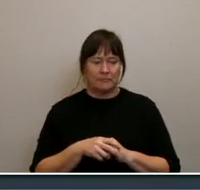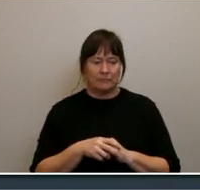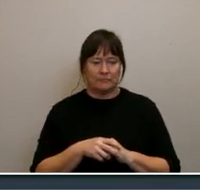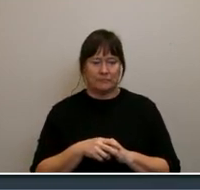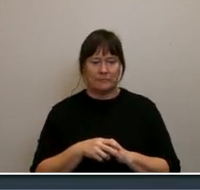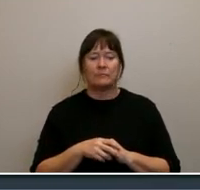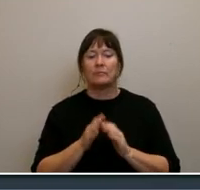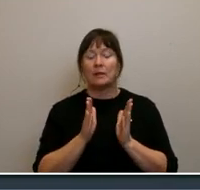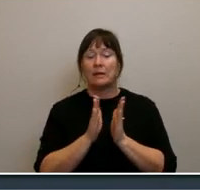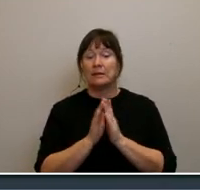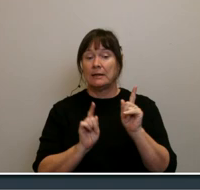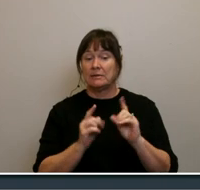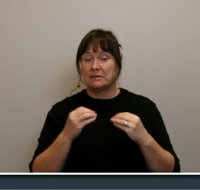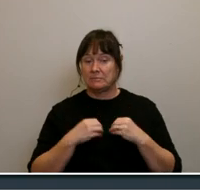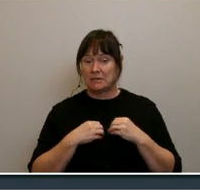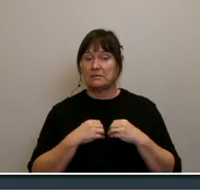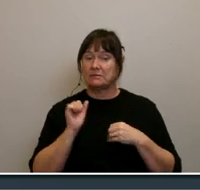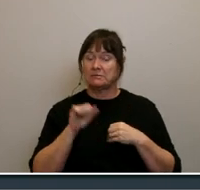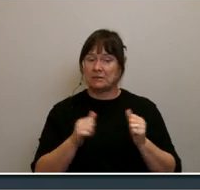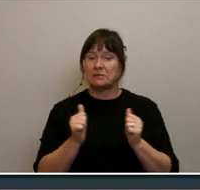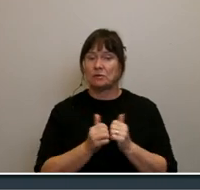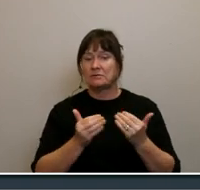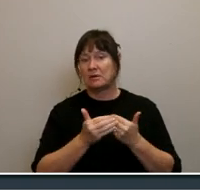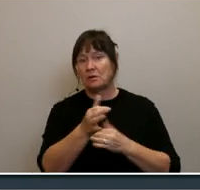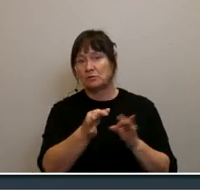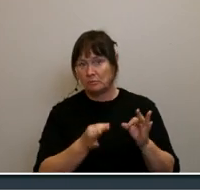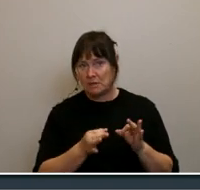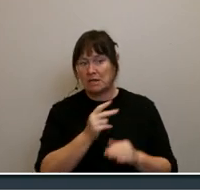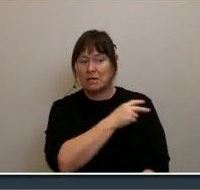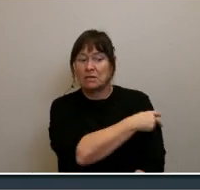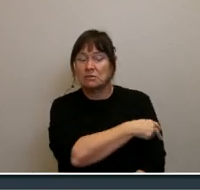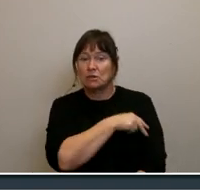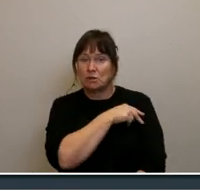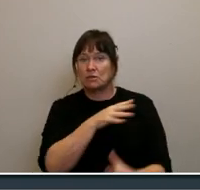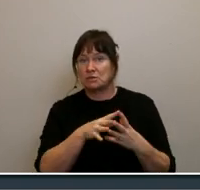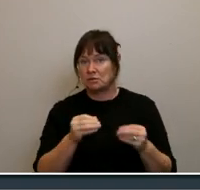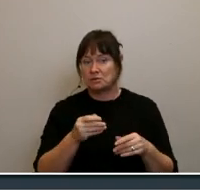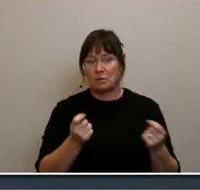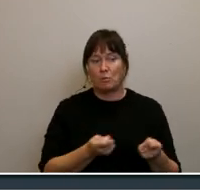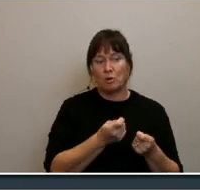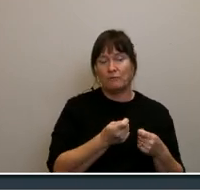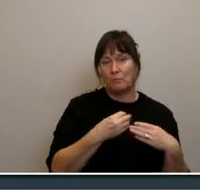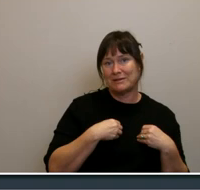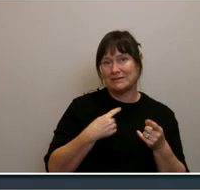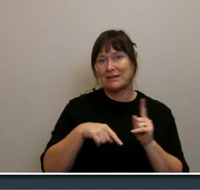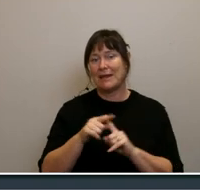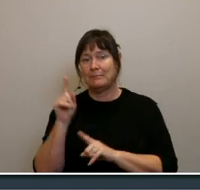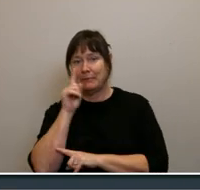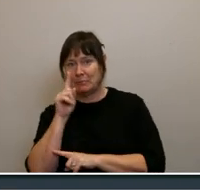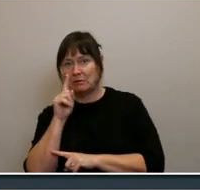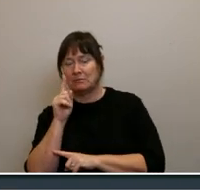Napier City Business is in favour of the long-term plan, security solutions that work for the businesses and public in the